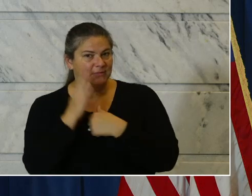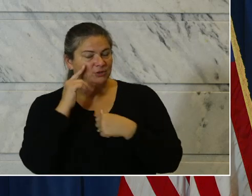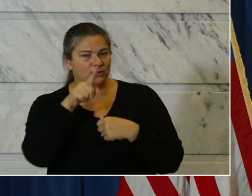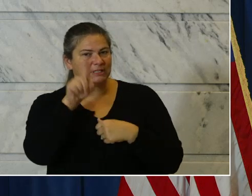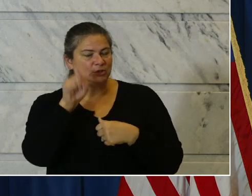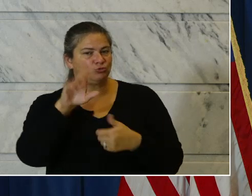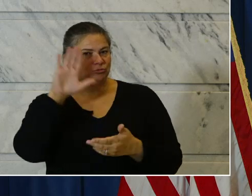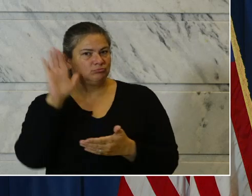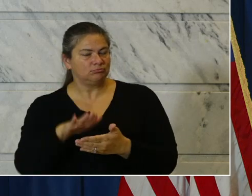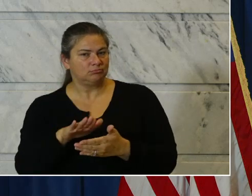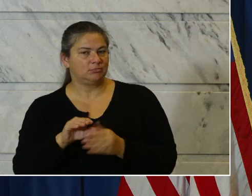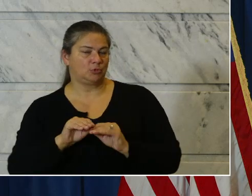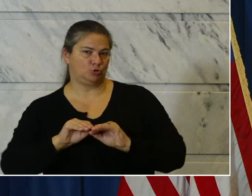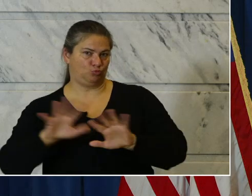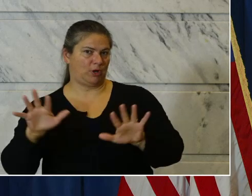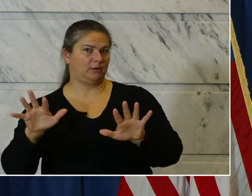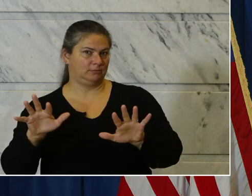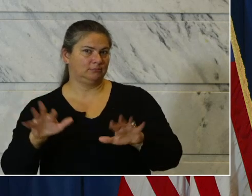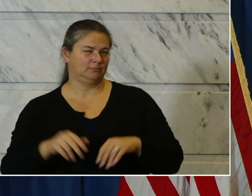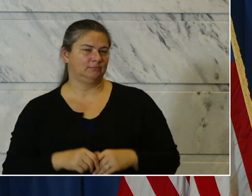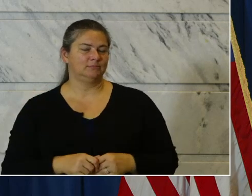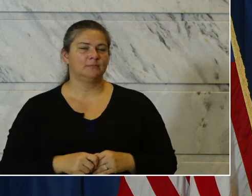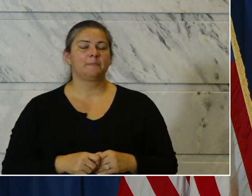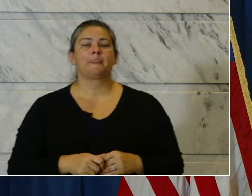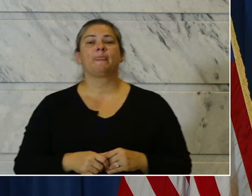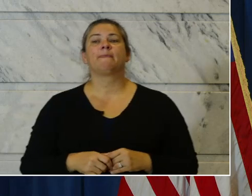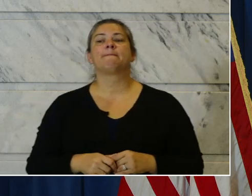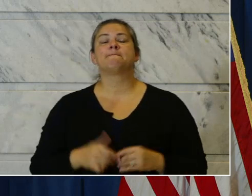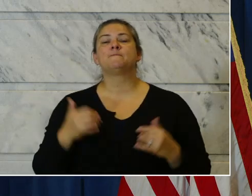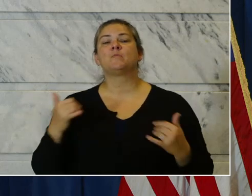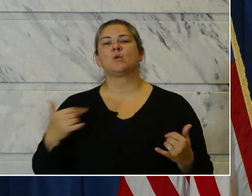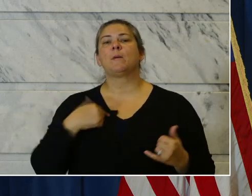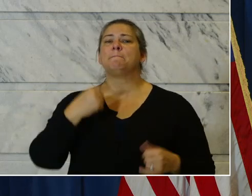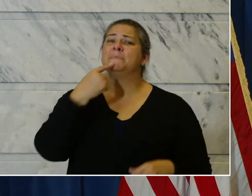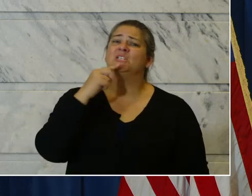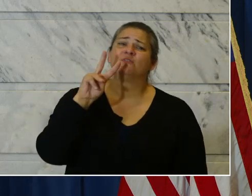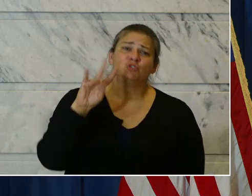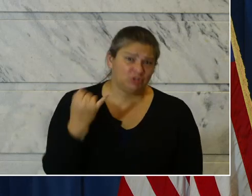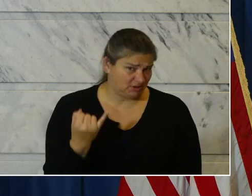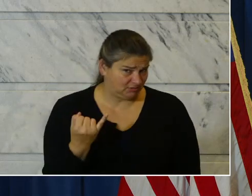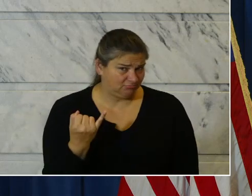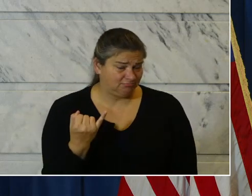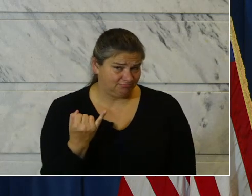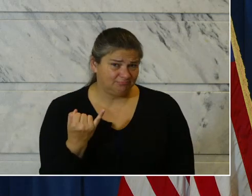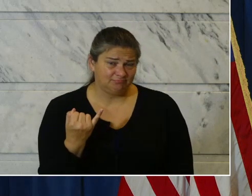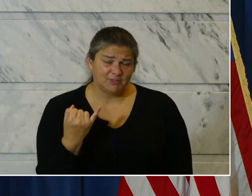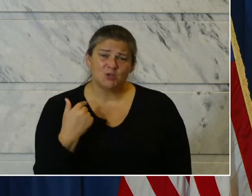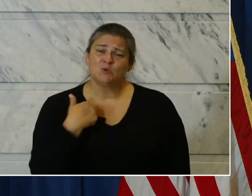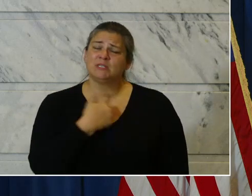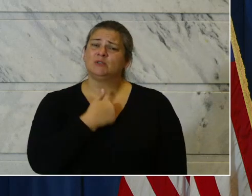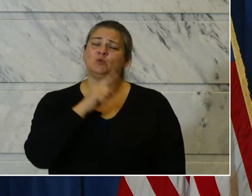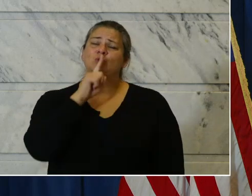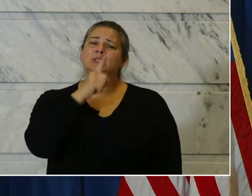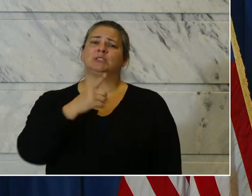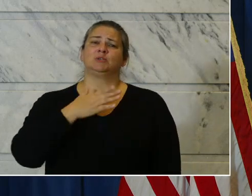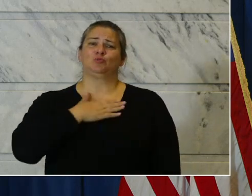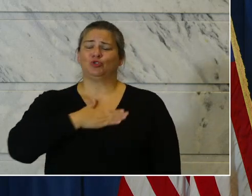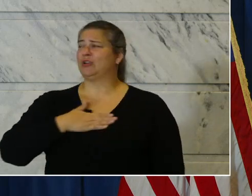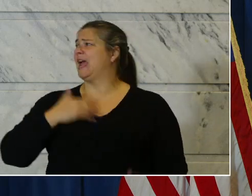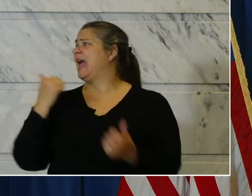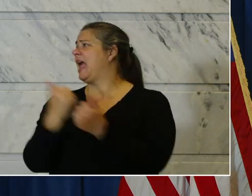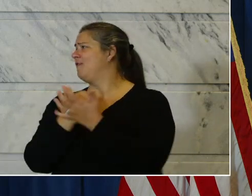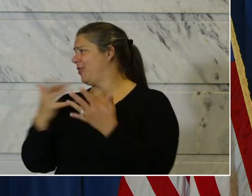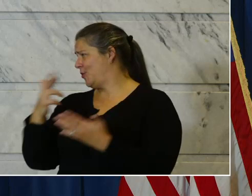with the approach. All right, once again, we miss Virginia, but we appreciate everything